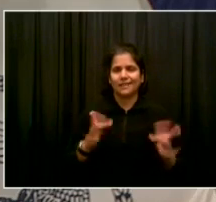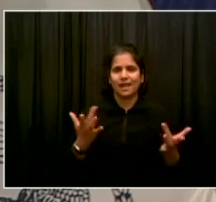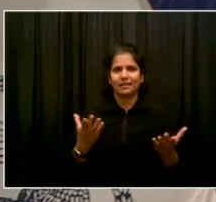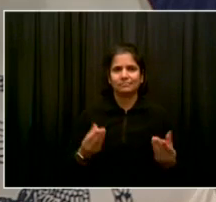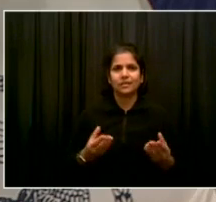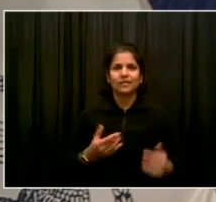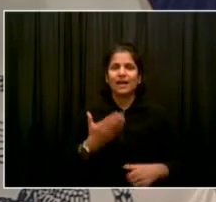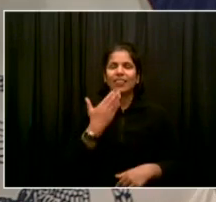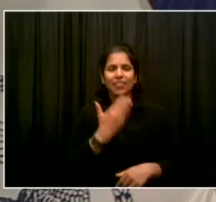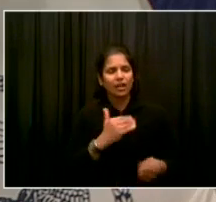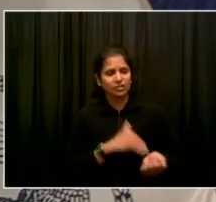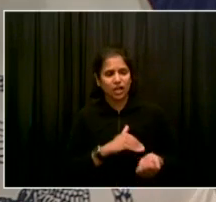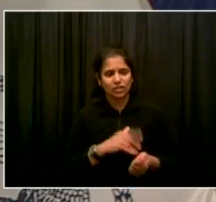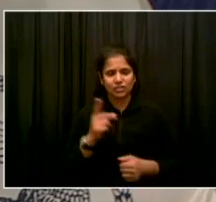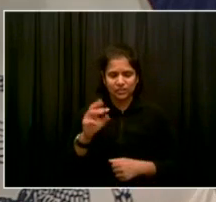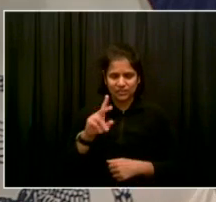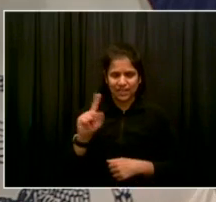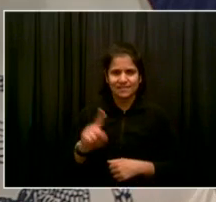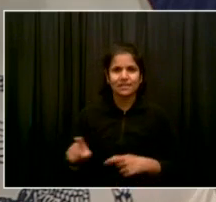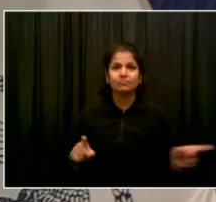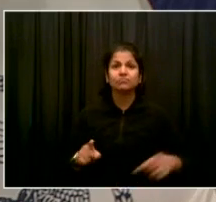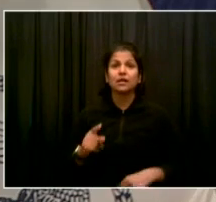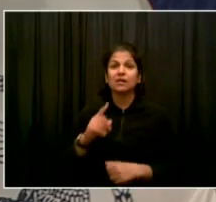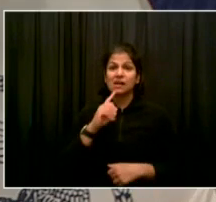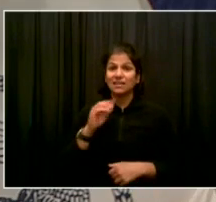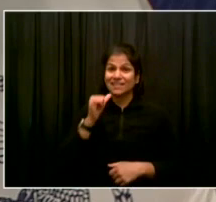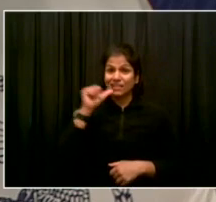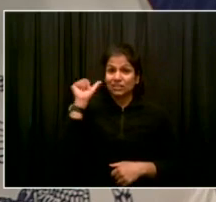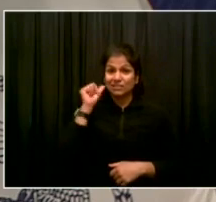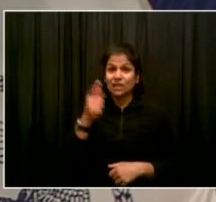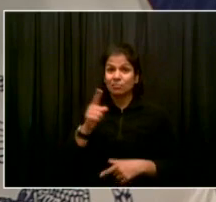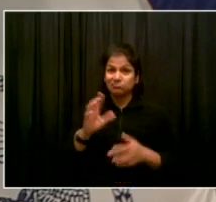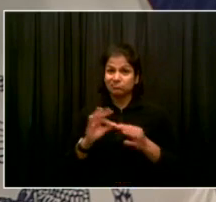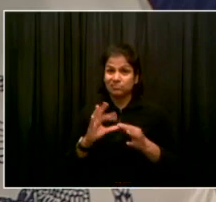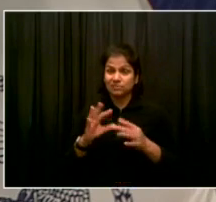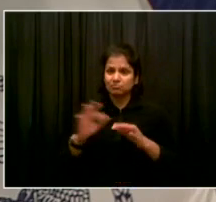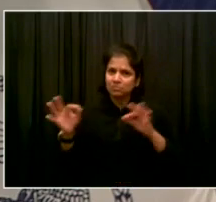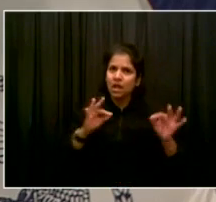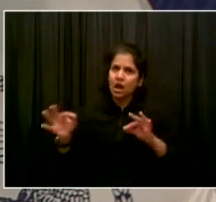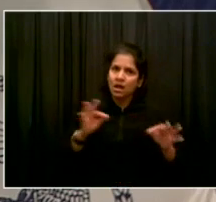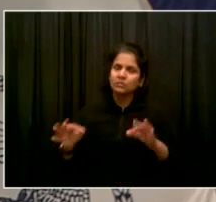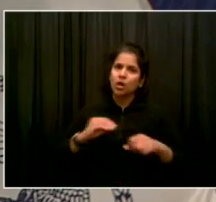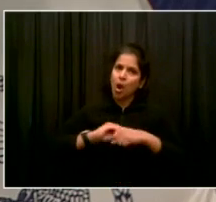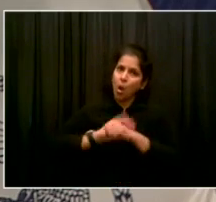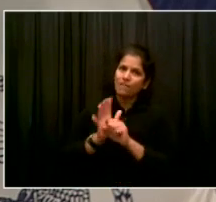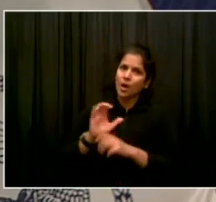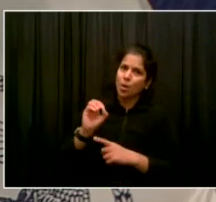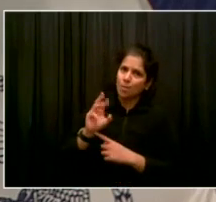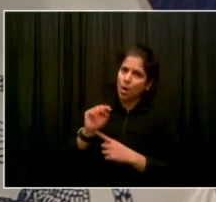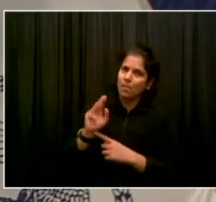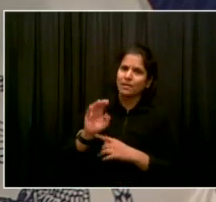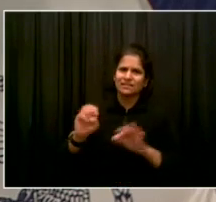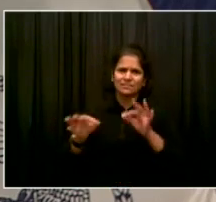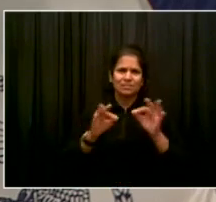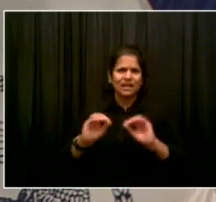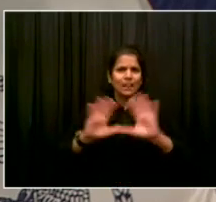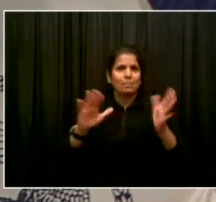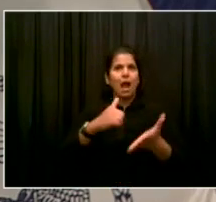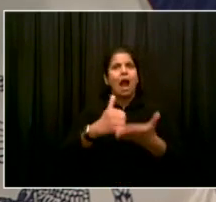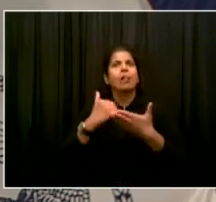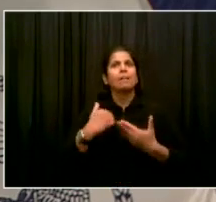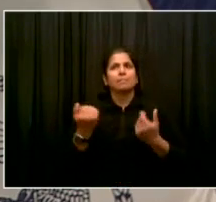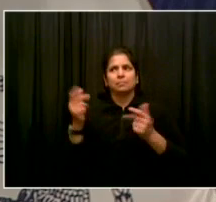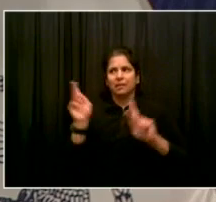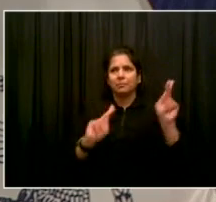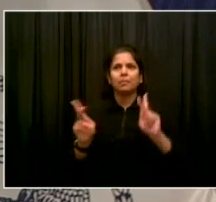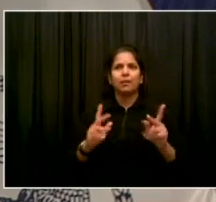nature of the virus. A lot of people said to me that was very, very helpful to hear. I want you to just take a piece of what you said about what's happening in the